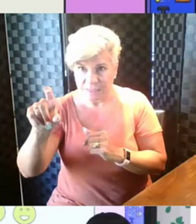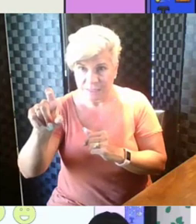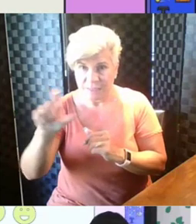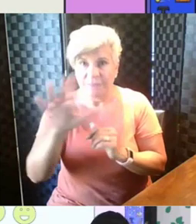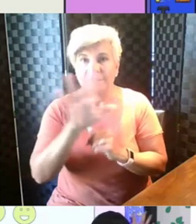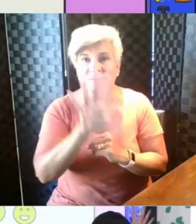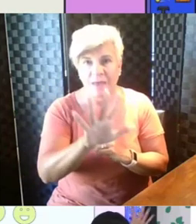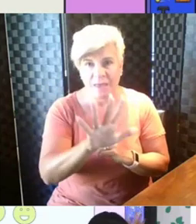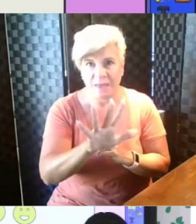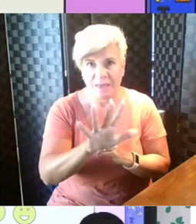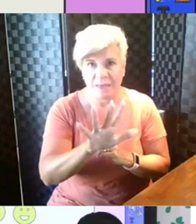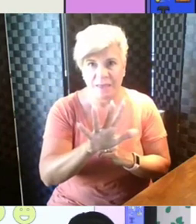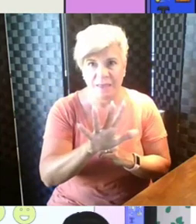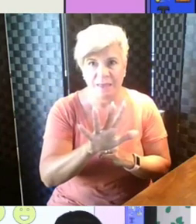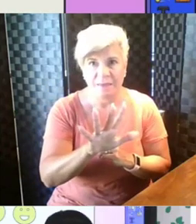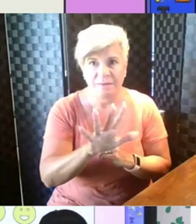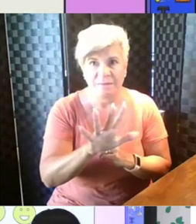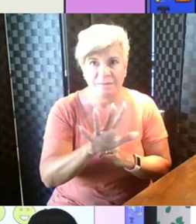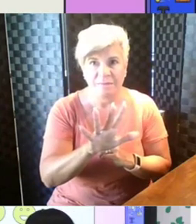5.